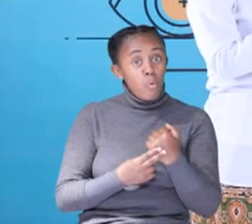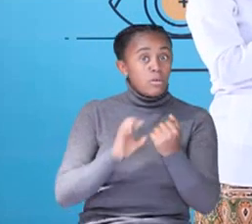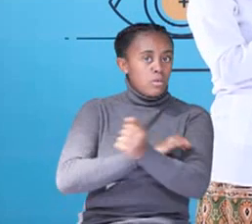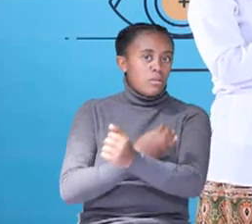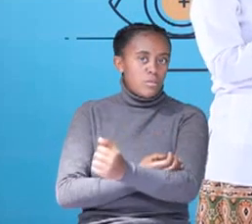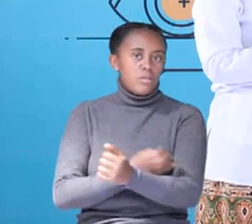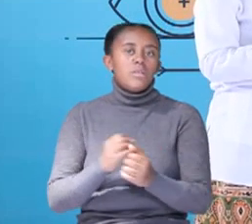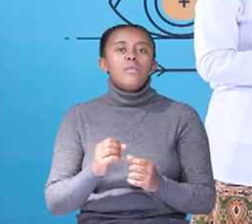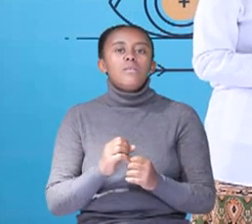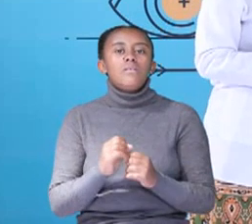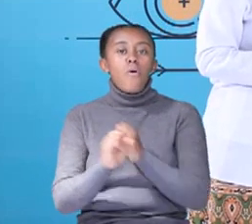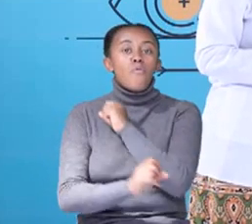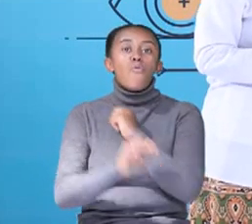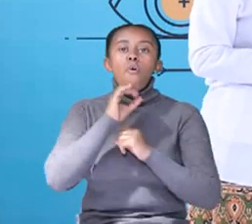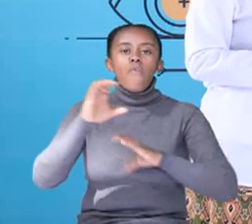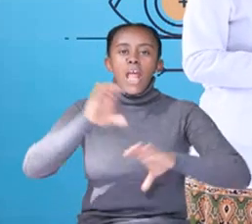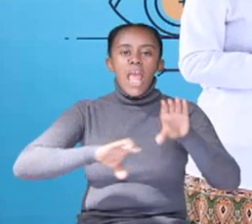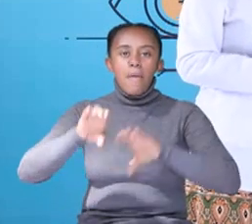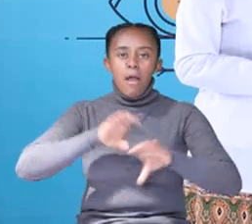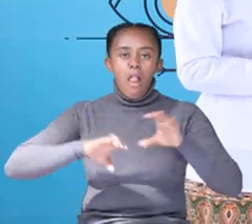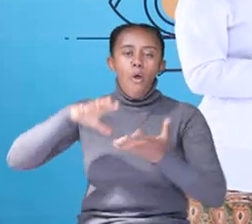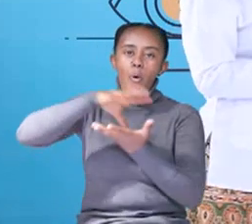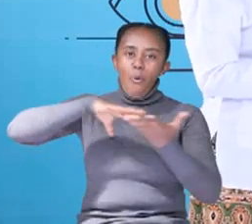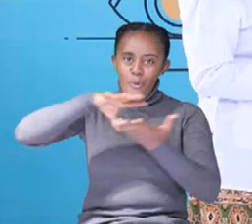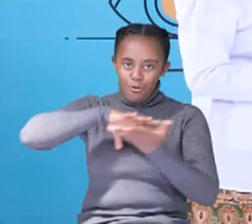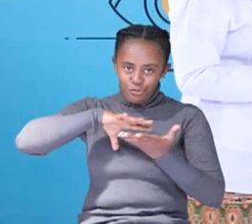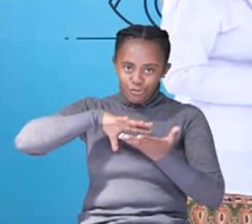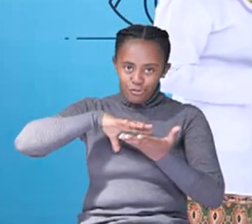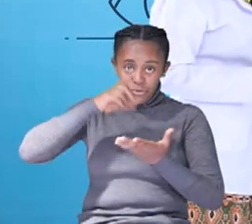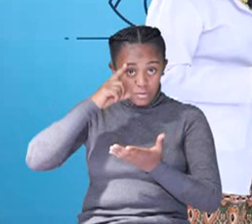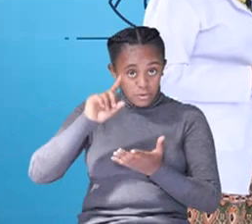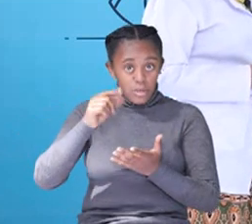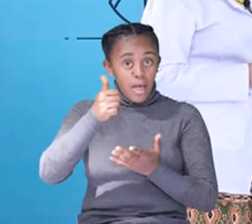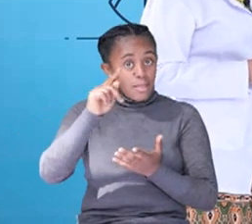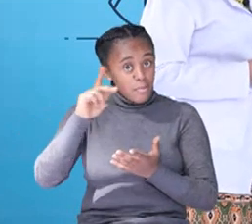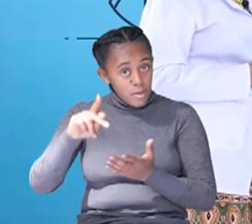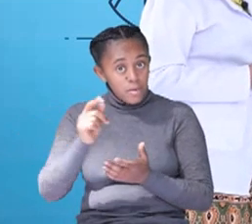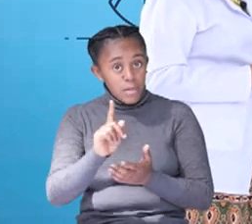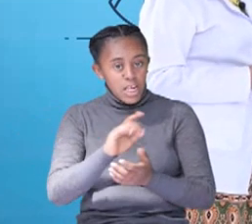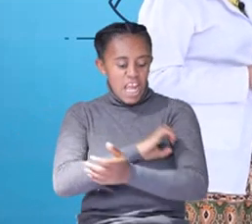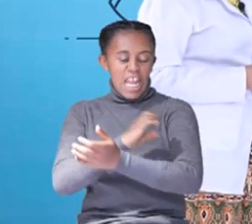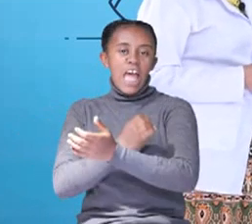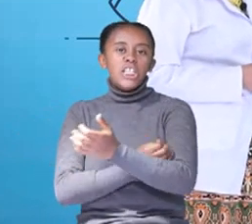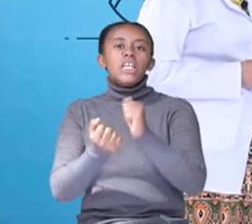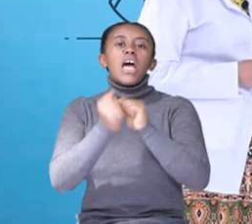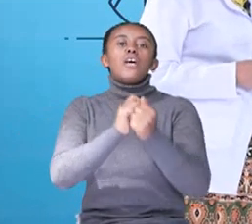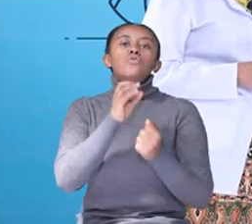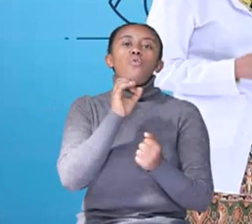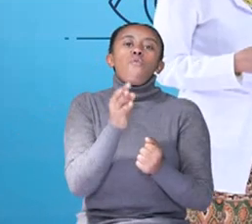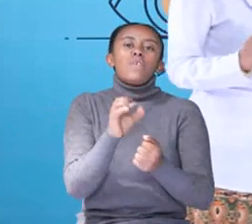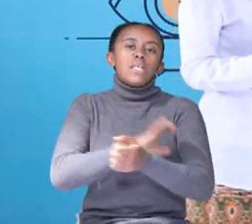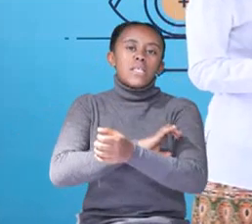energy in the form of chemical compounds. For that reason, ATP is known as energy currency of the